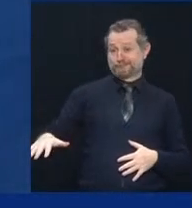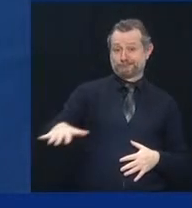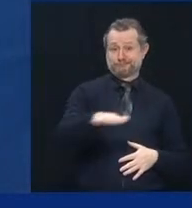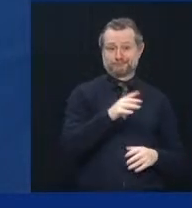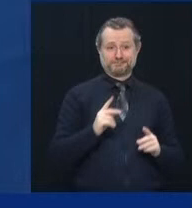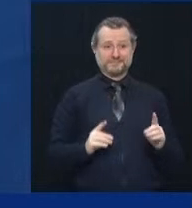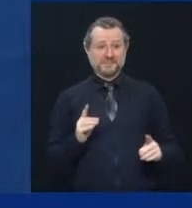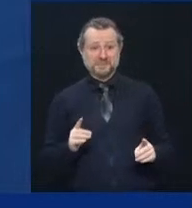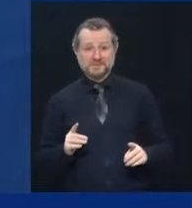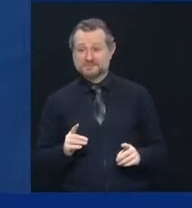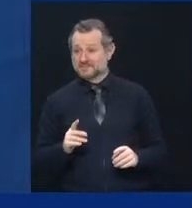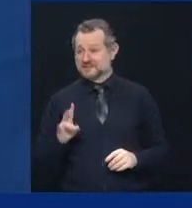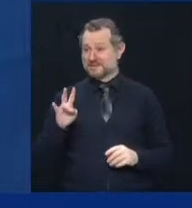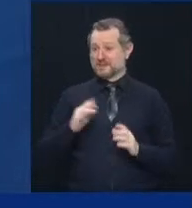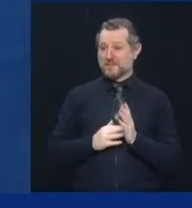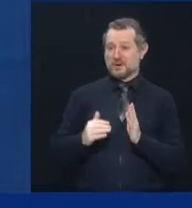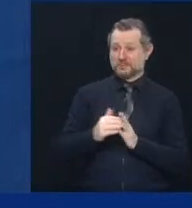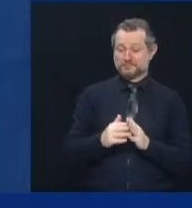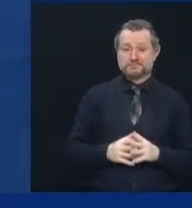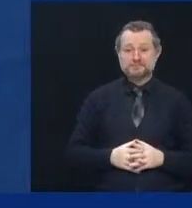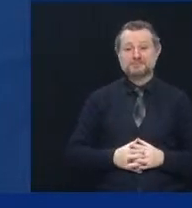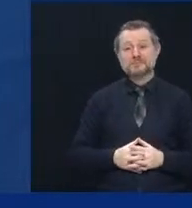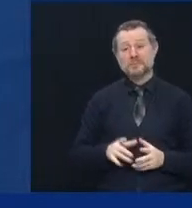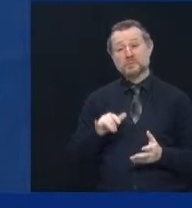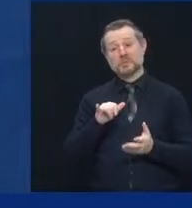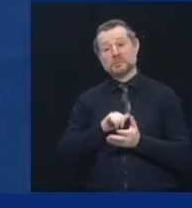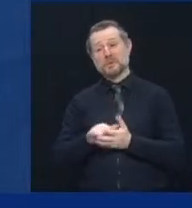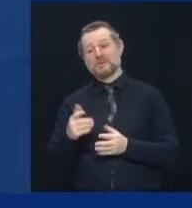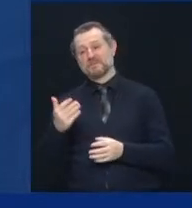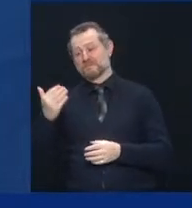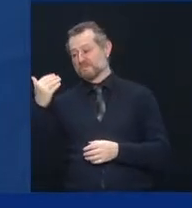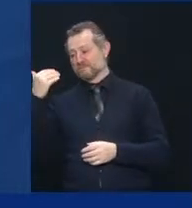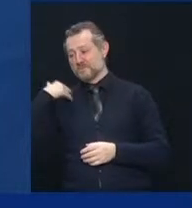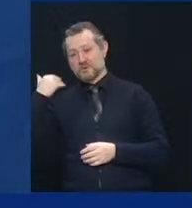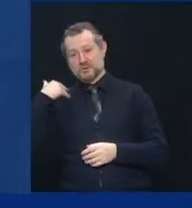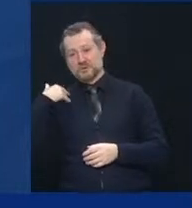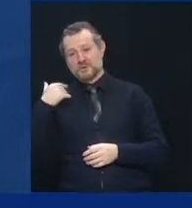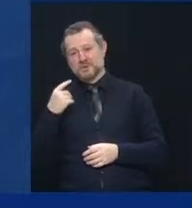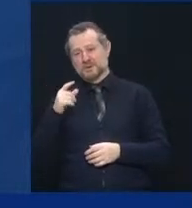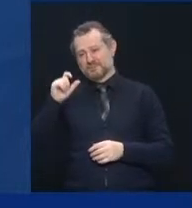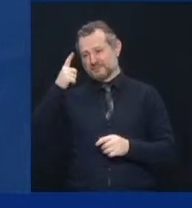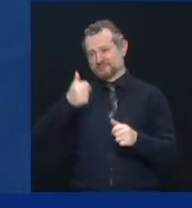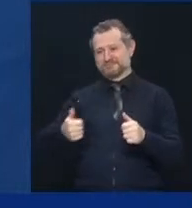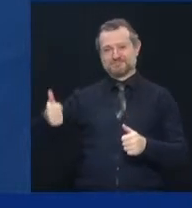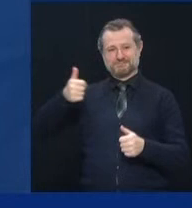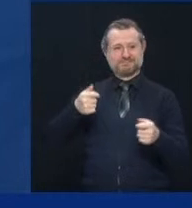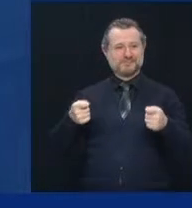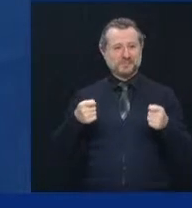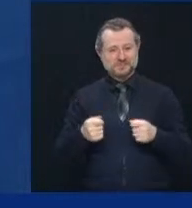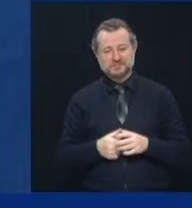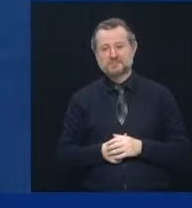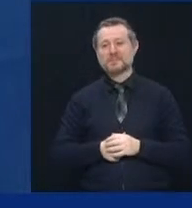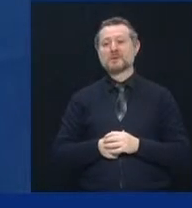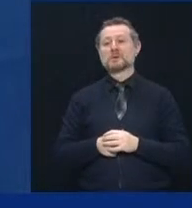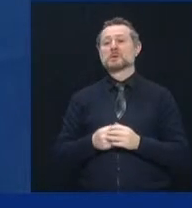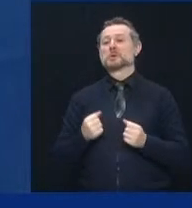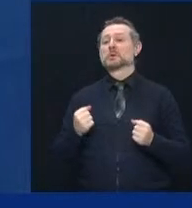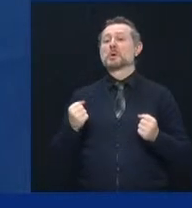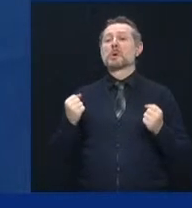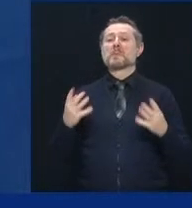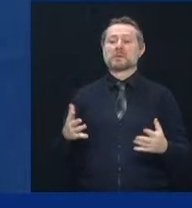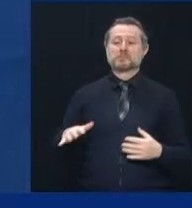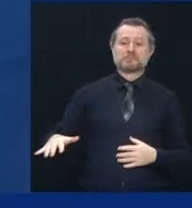which was due to the prior administration making so many people eligible with so